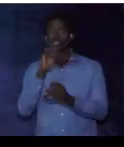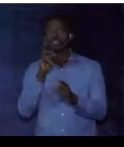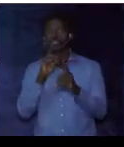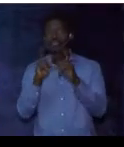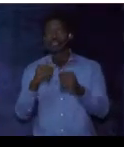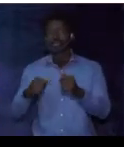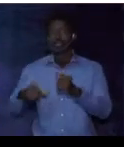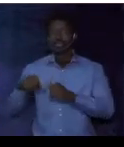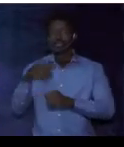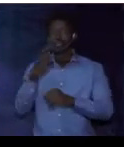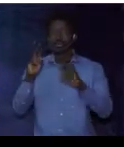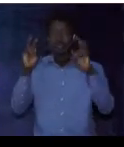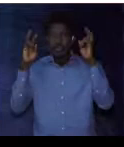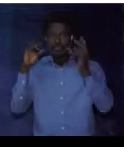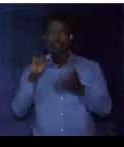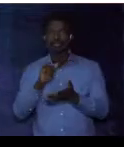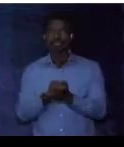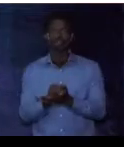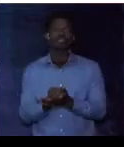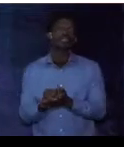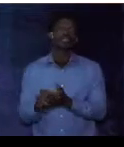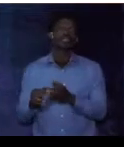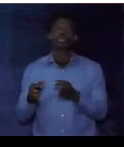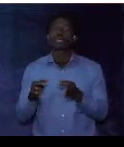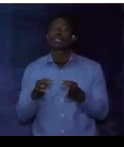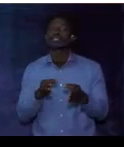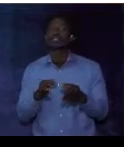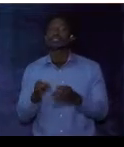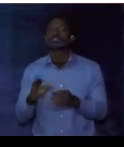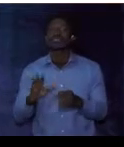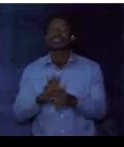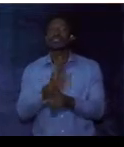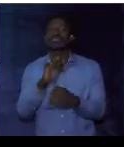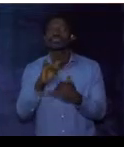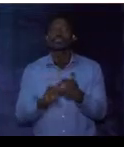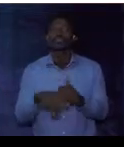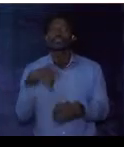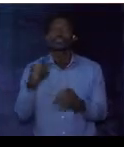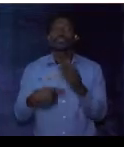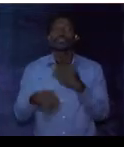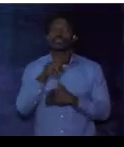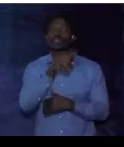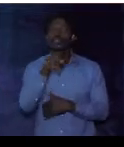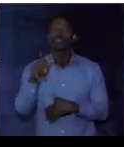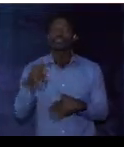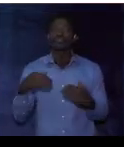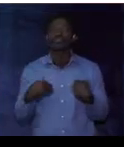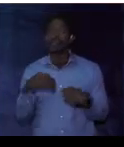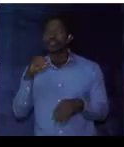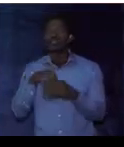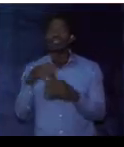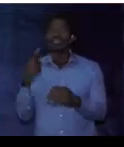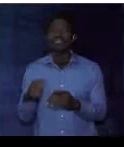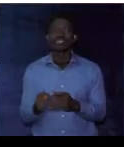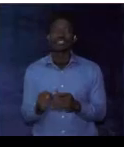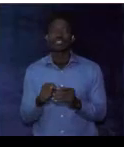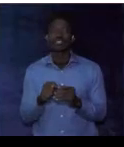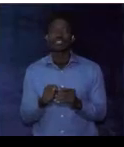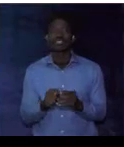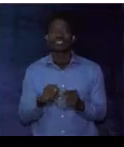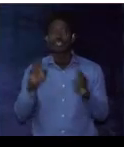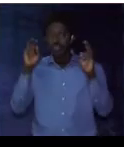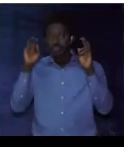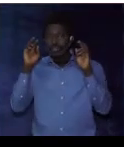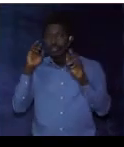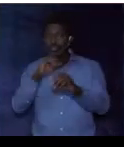talking about the topic, that is describing or that is explaining fully what you have in the